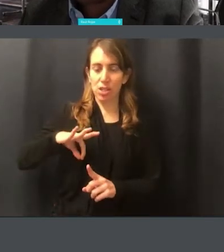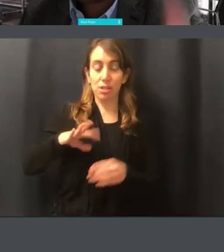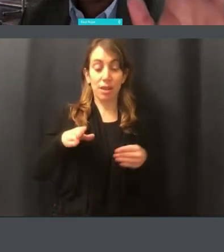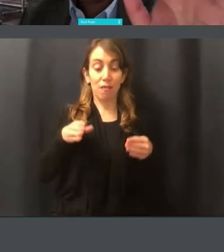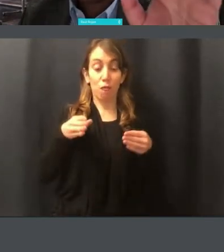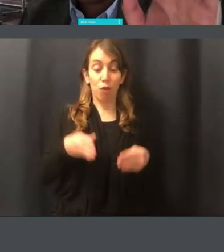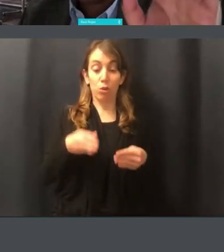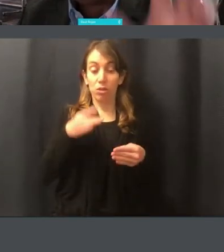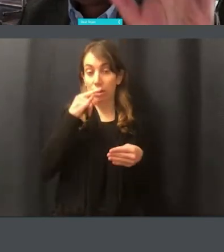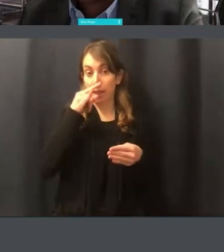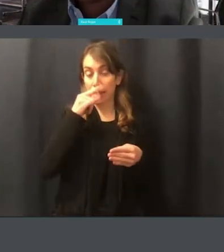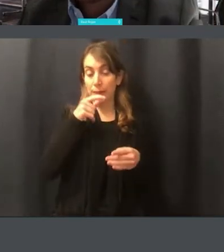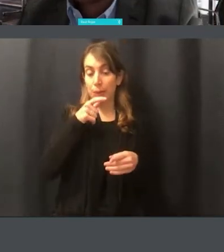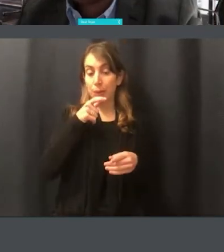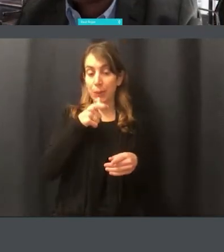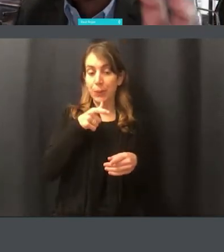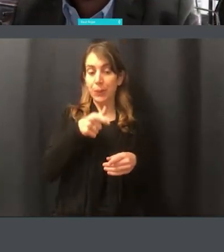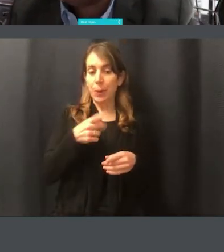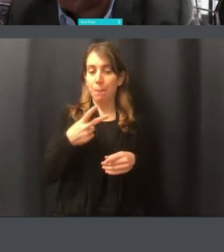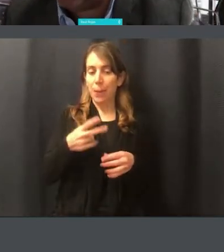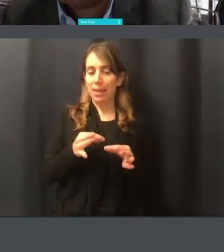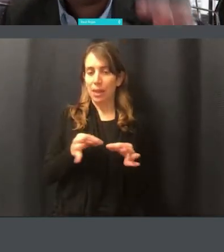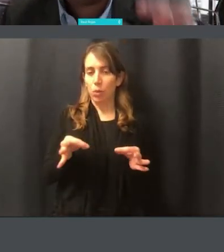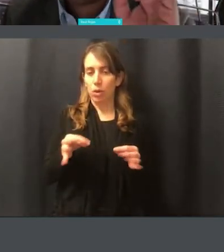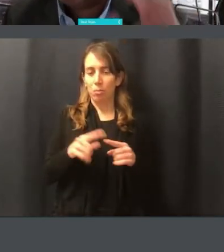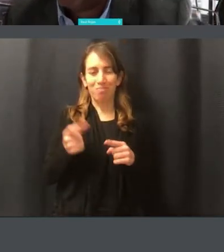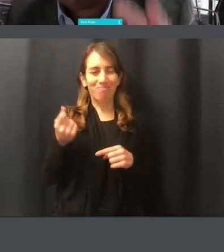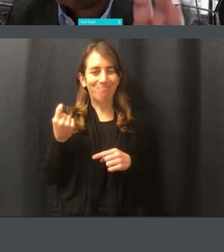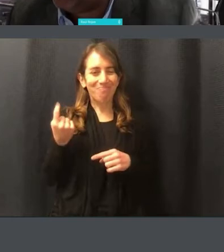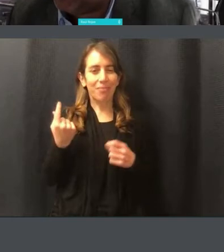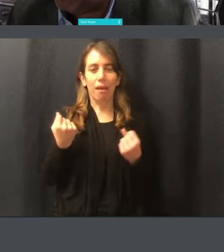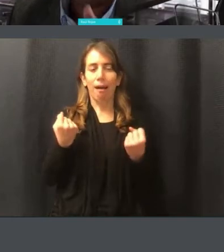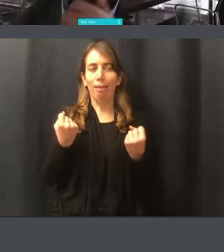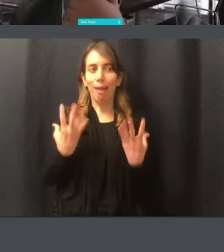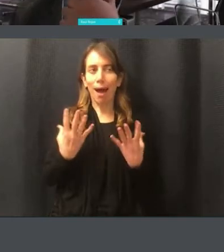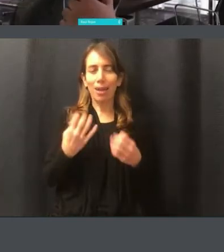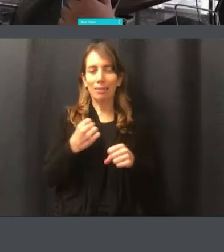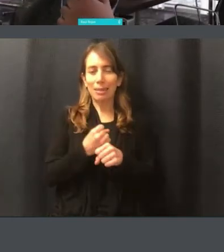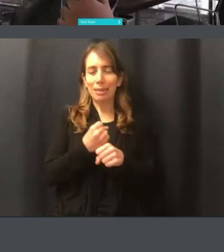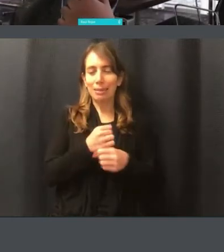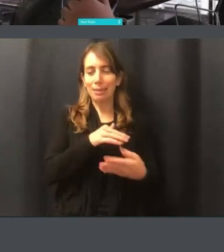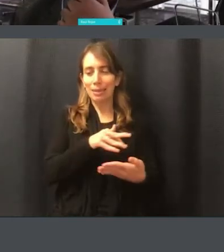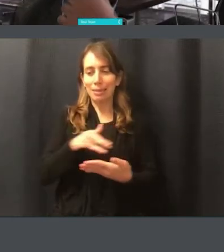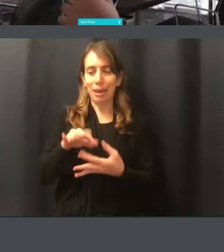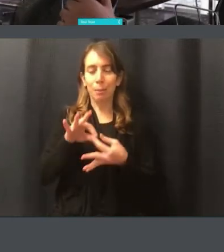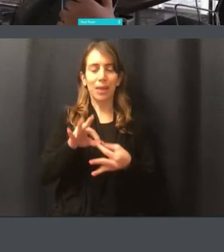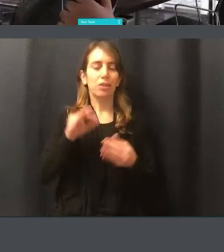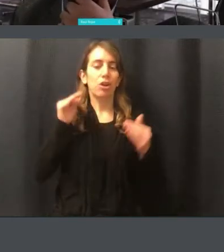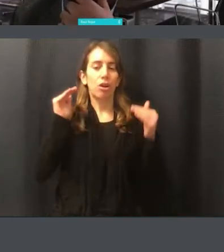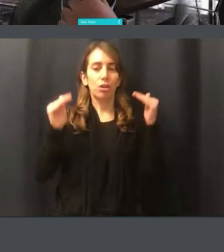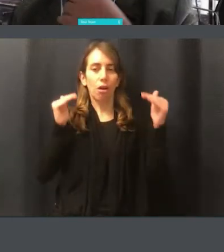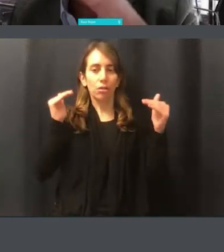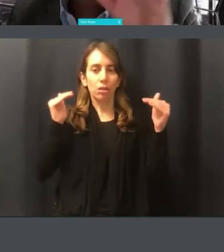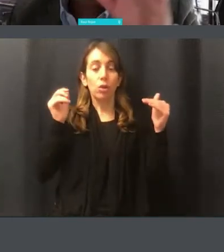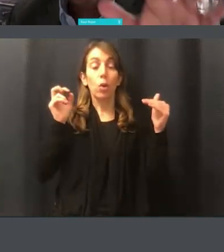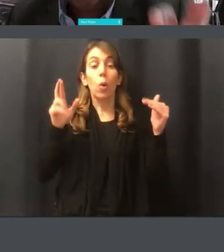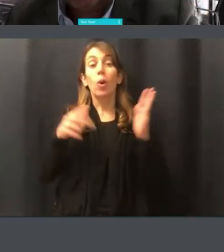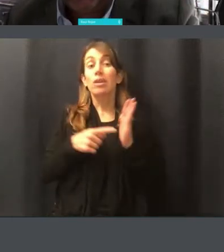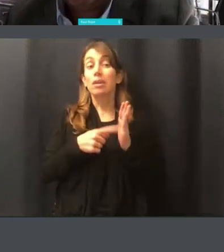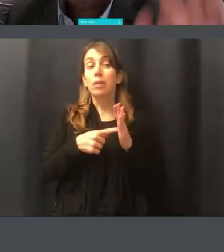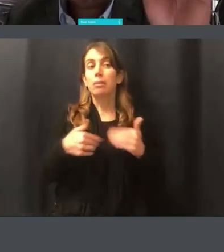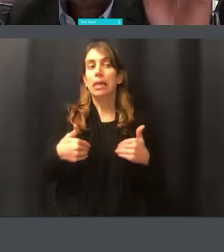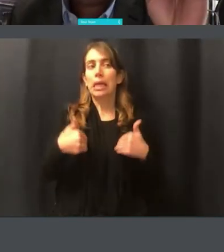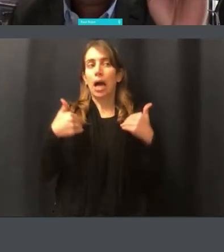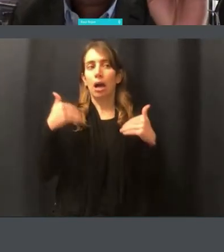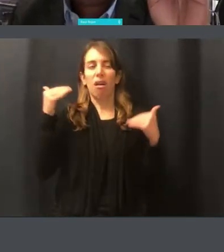just so that you know, tends to be based on adults. Not entirely, but a lot of it tends to be based on adults, or sometimes young adults. So